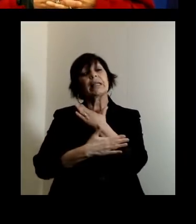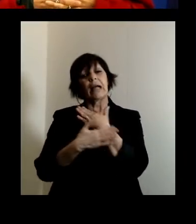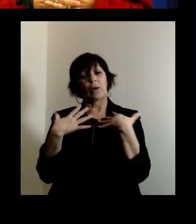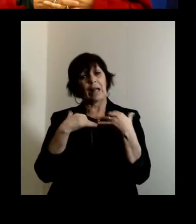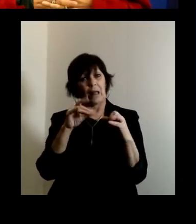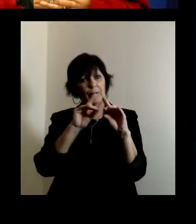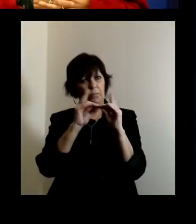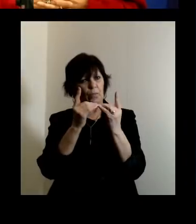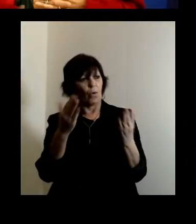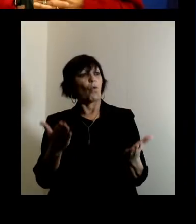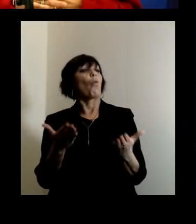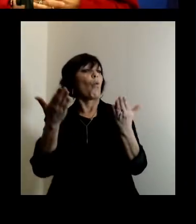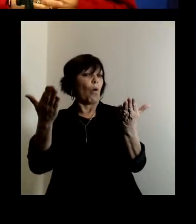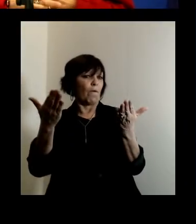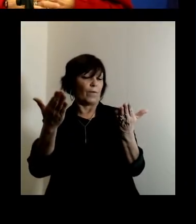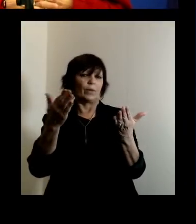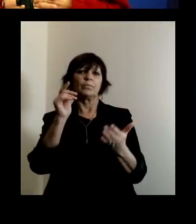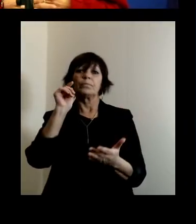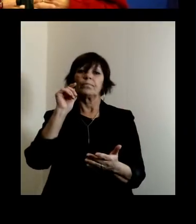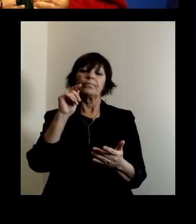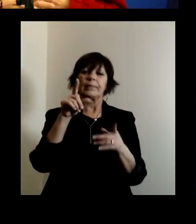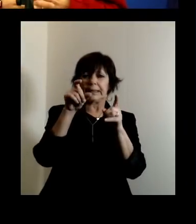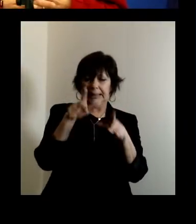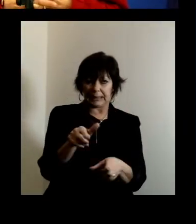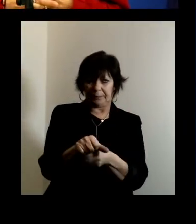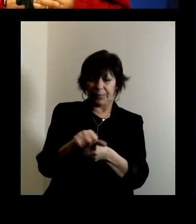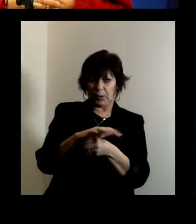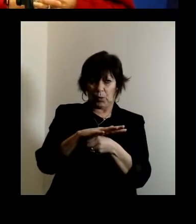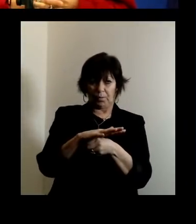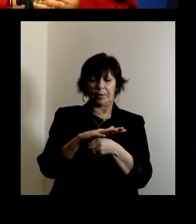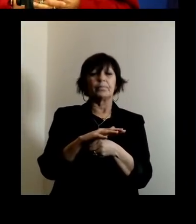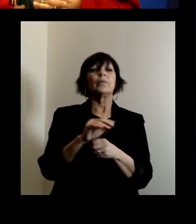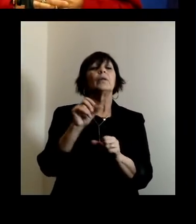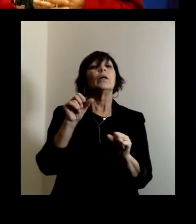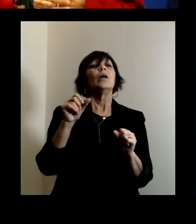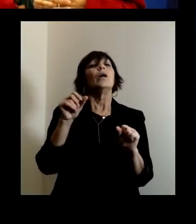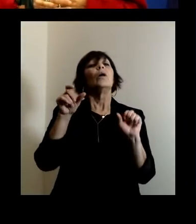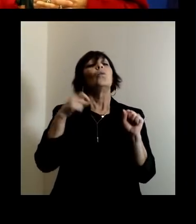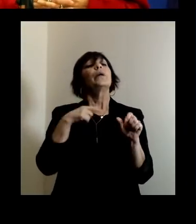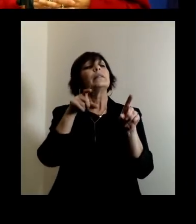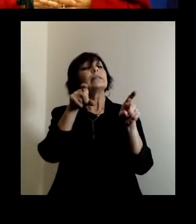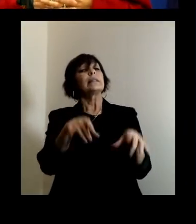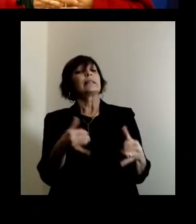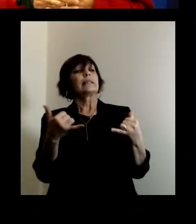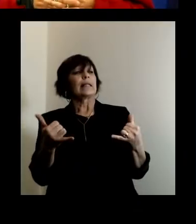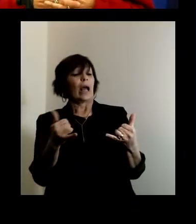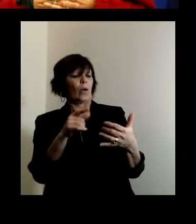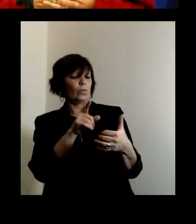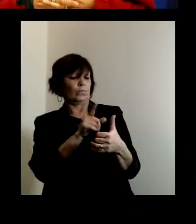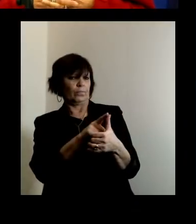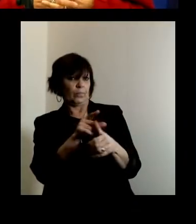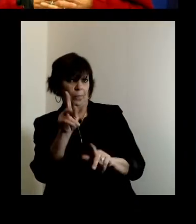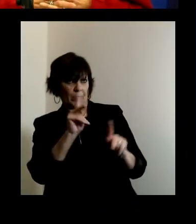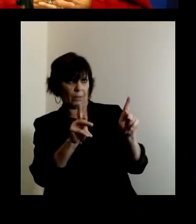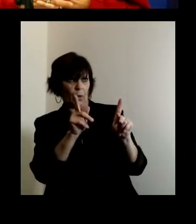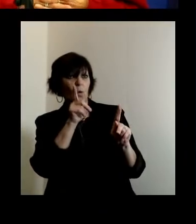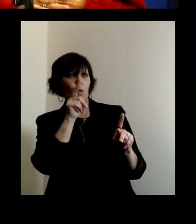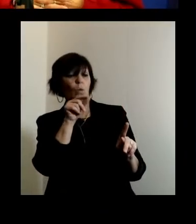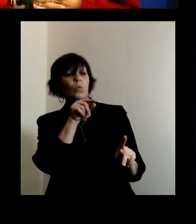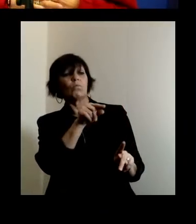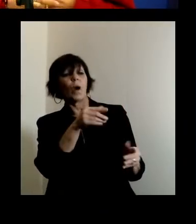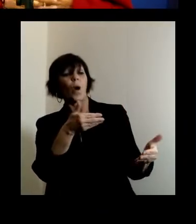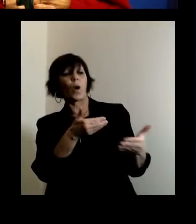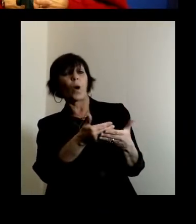does offer COVID-19 testing. We do have criteria now. We are testing either people who are identified as